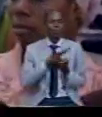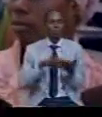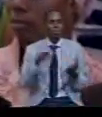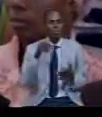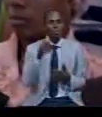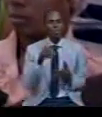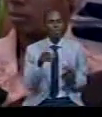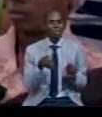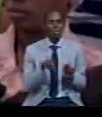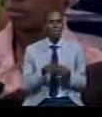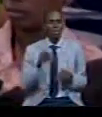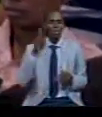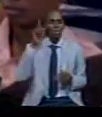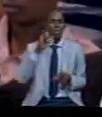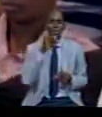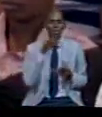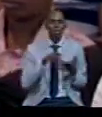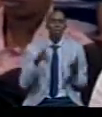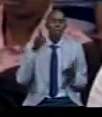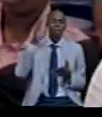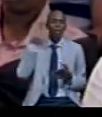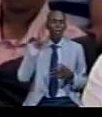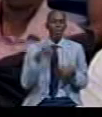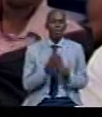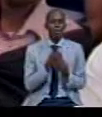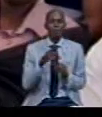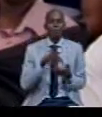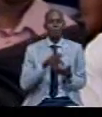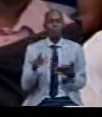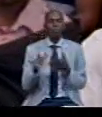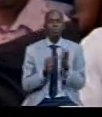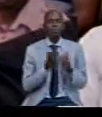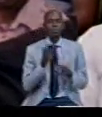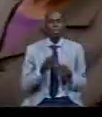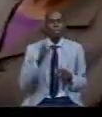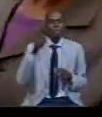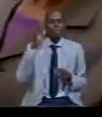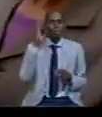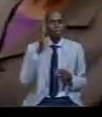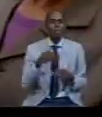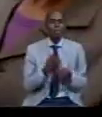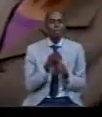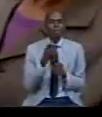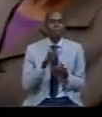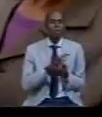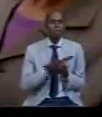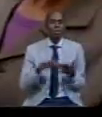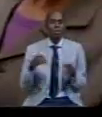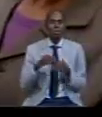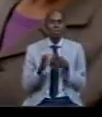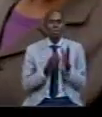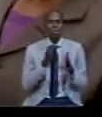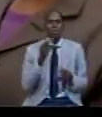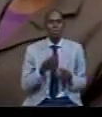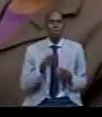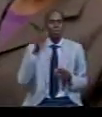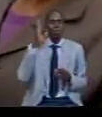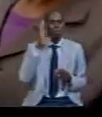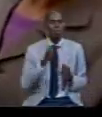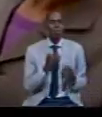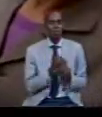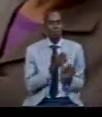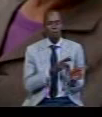is pure. He'll make you pure. He'll make you clean. And he'll make you ready for heaven